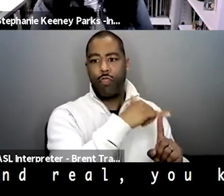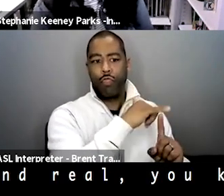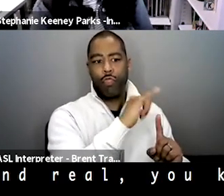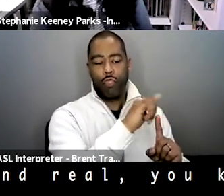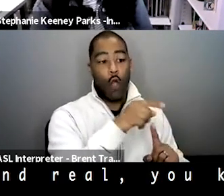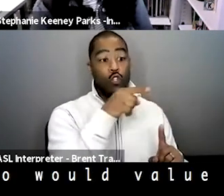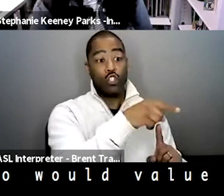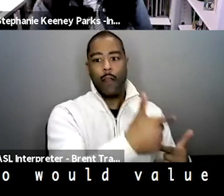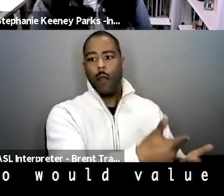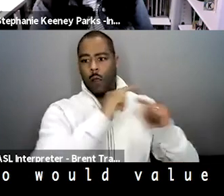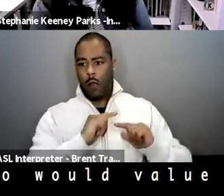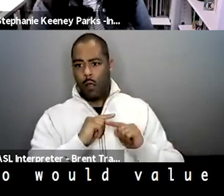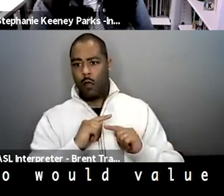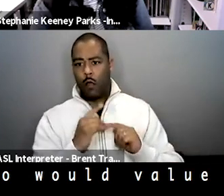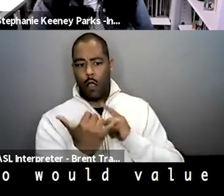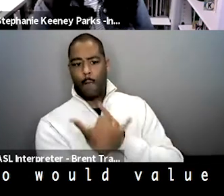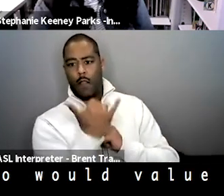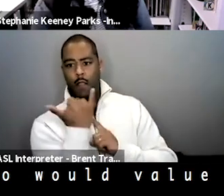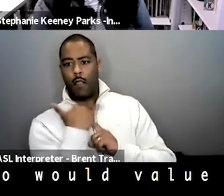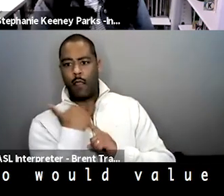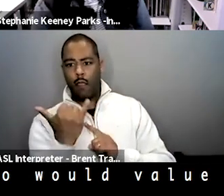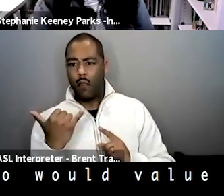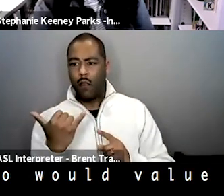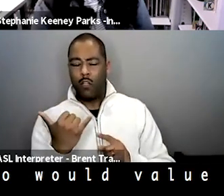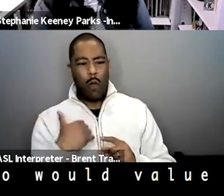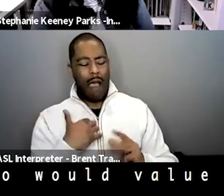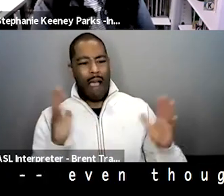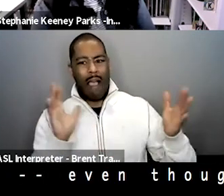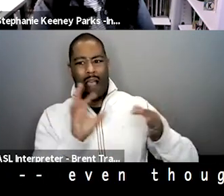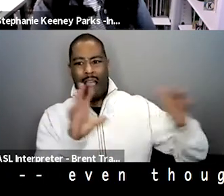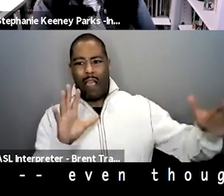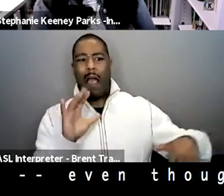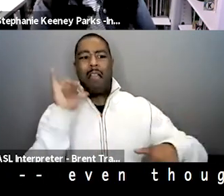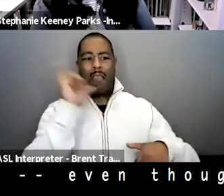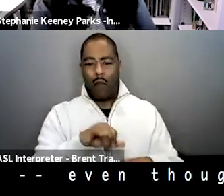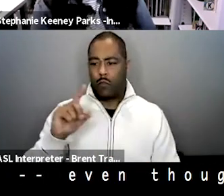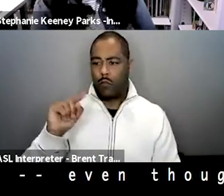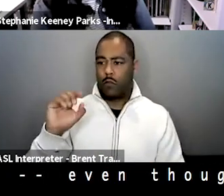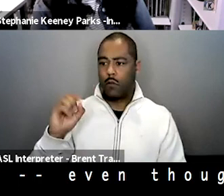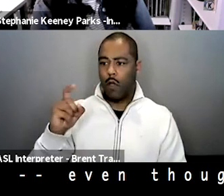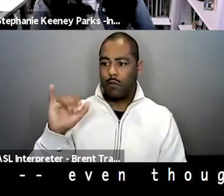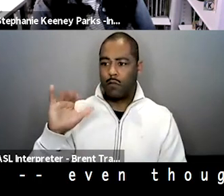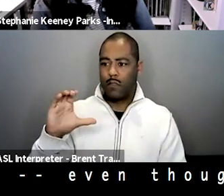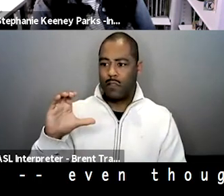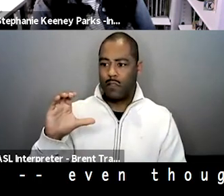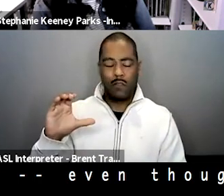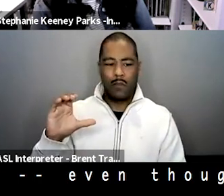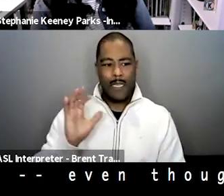it took time to find real friends and real, you know, people who would value me and